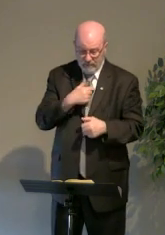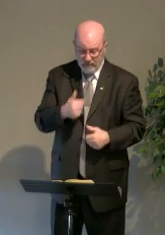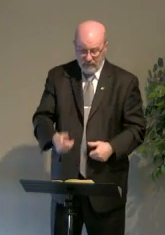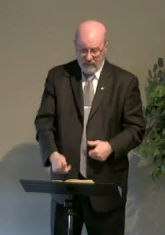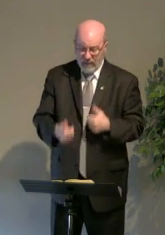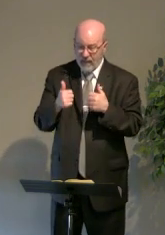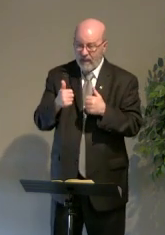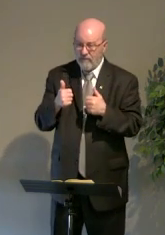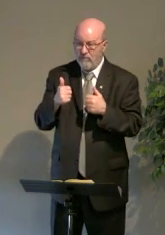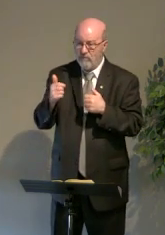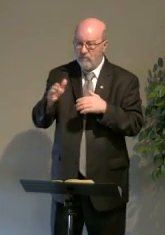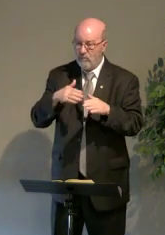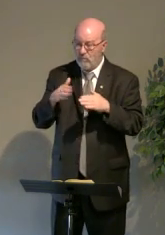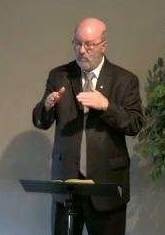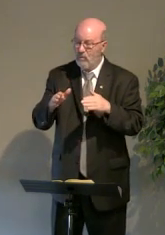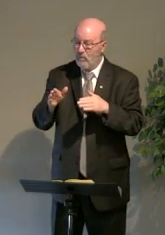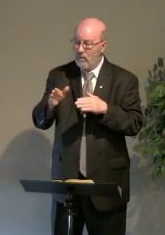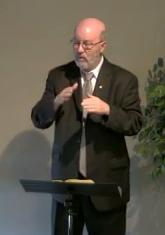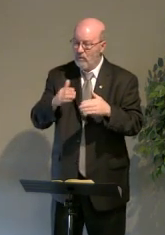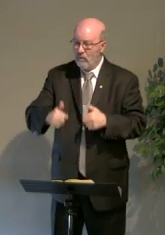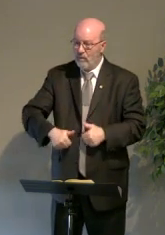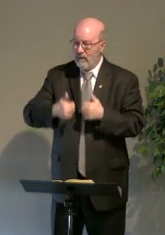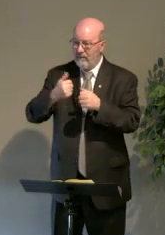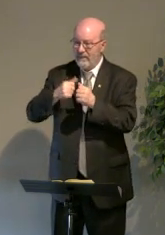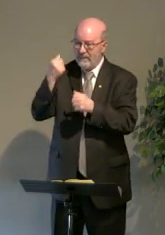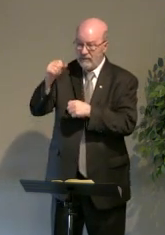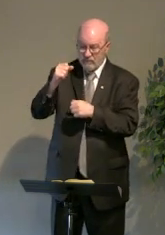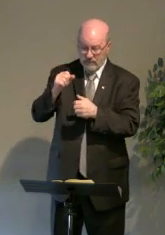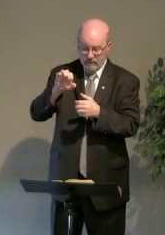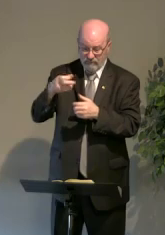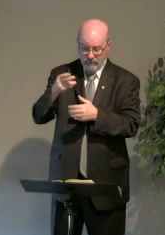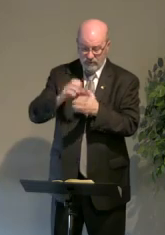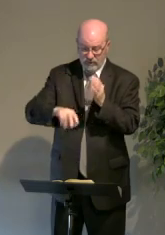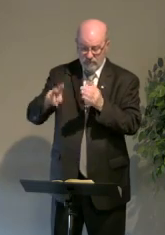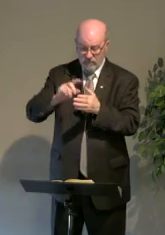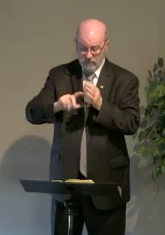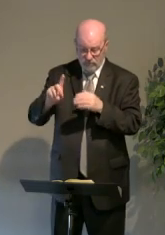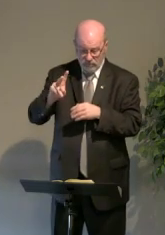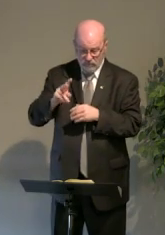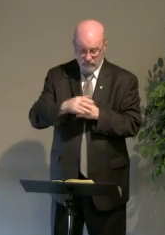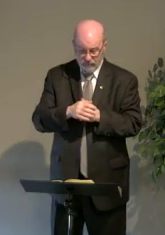but we were walking, literally walking in disobedience. Ephesians 2, verse 2,